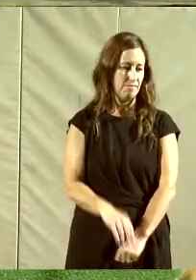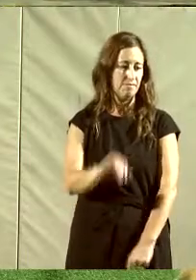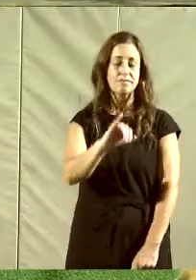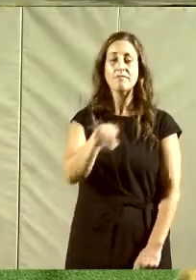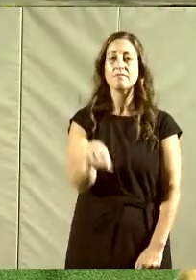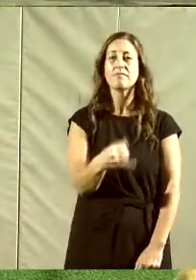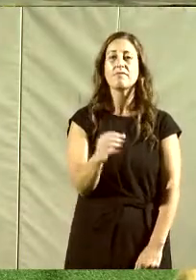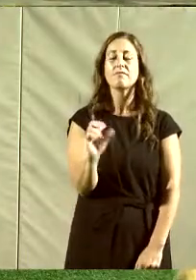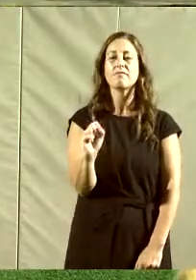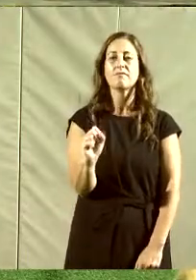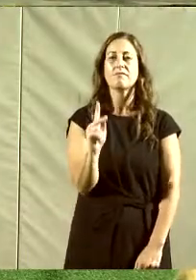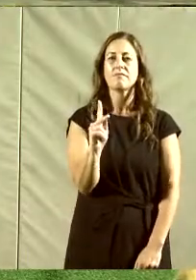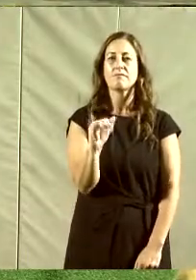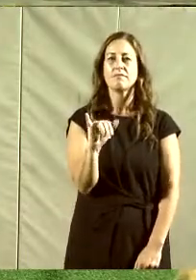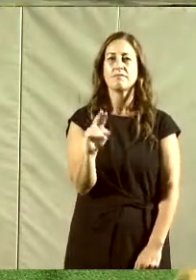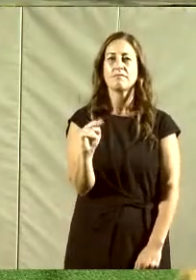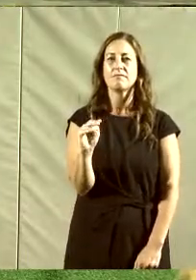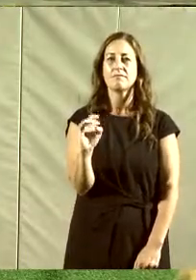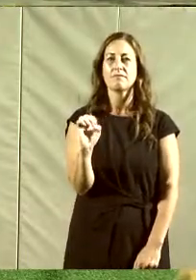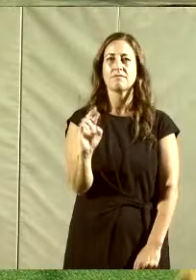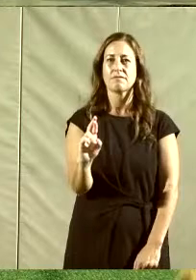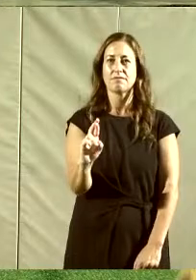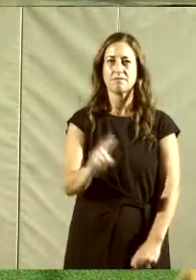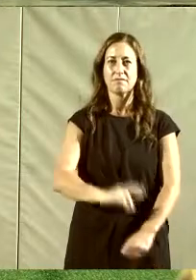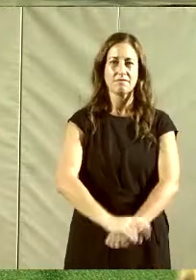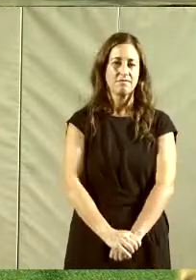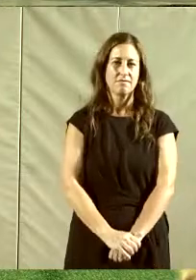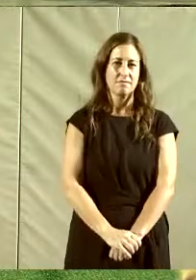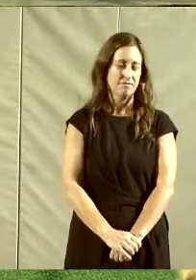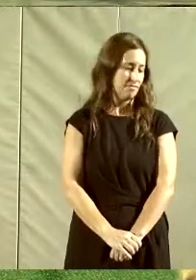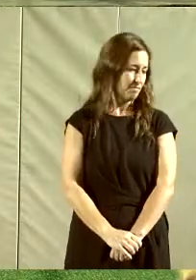Jordan Blake Skinner.